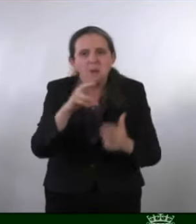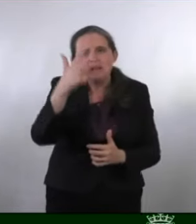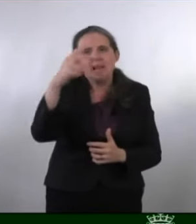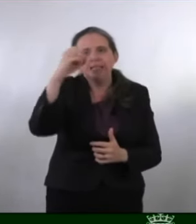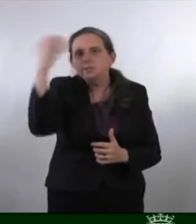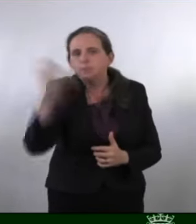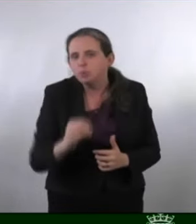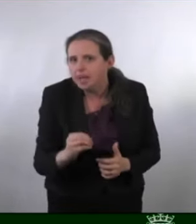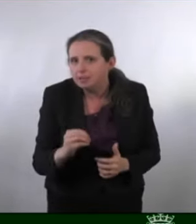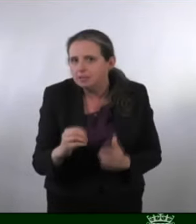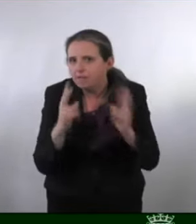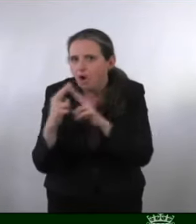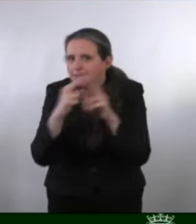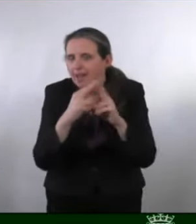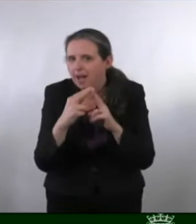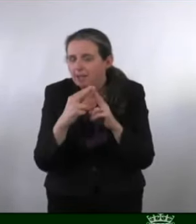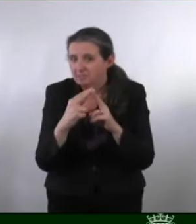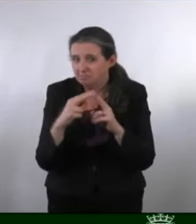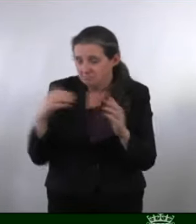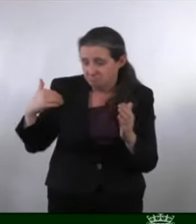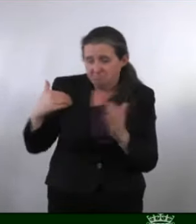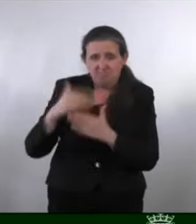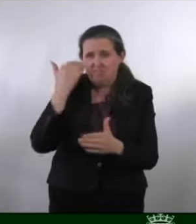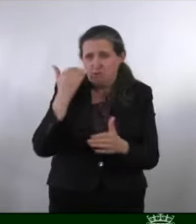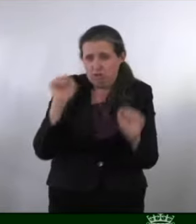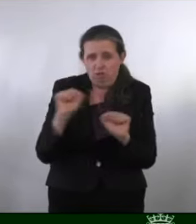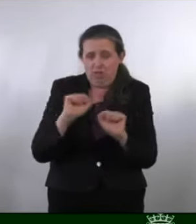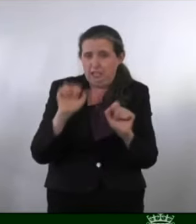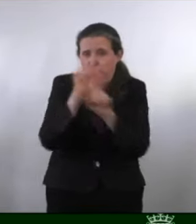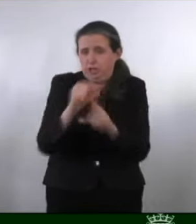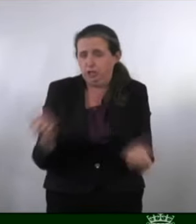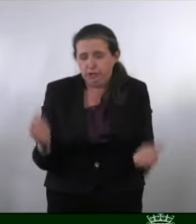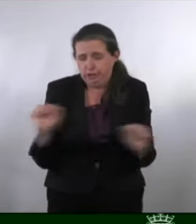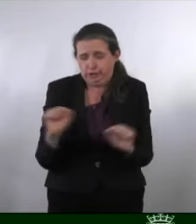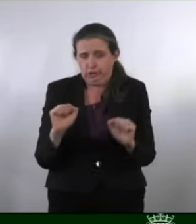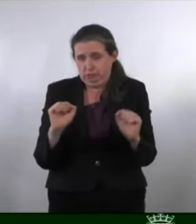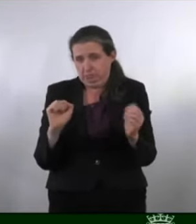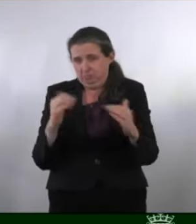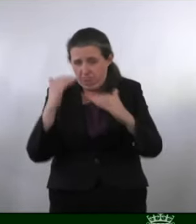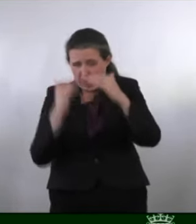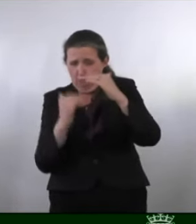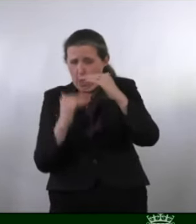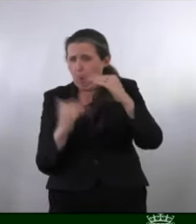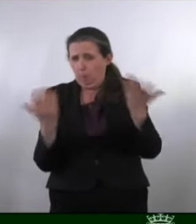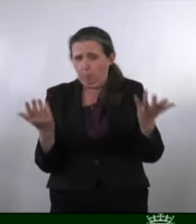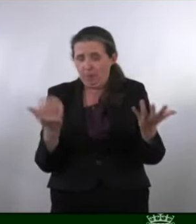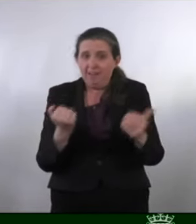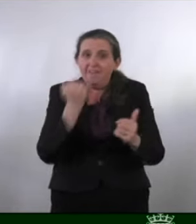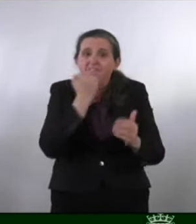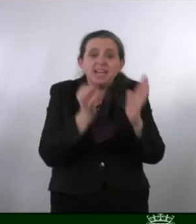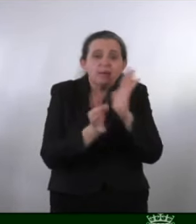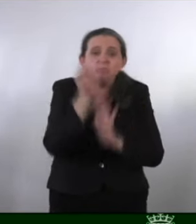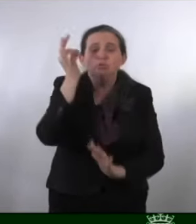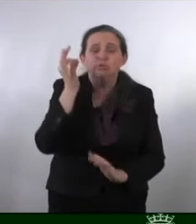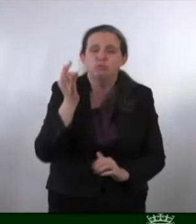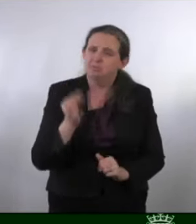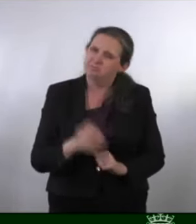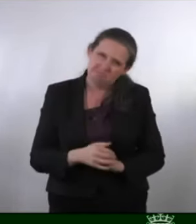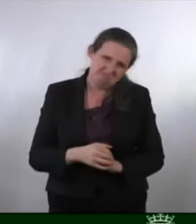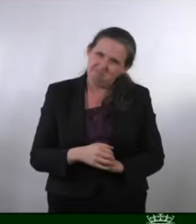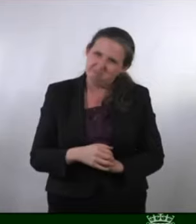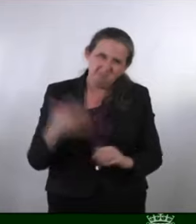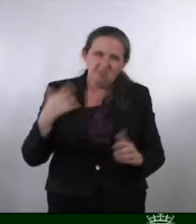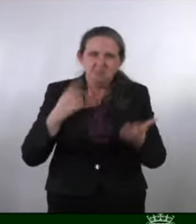near that level, it's never been near that level, and the figures are not getting any better. The latest figures actually show that every week